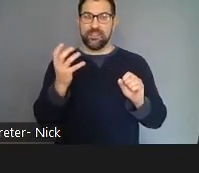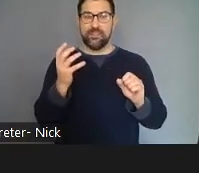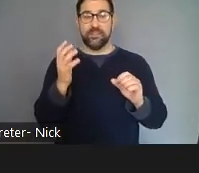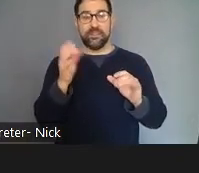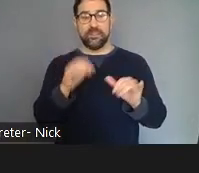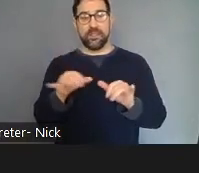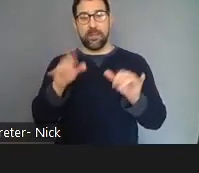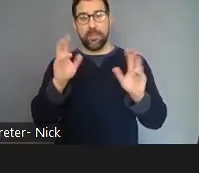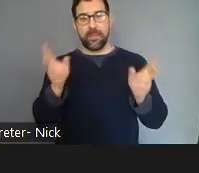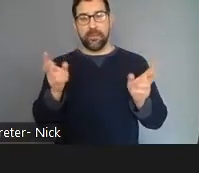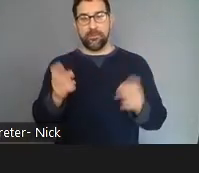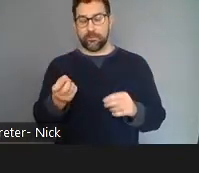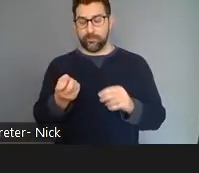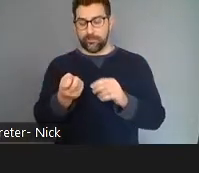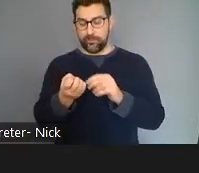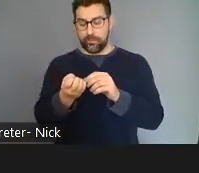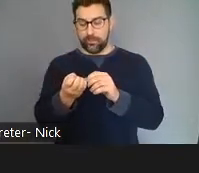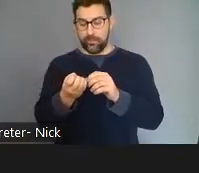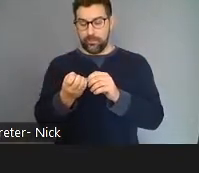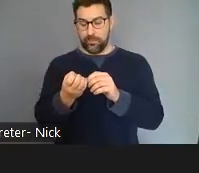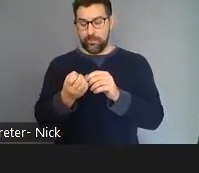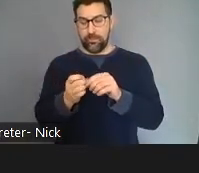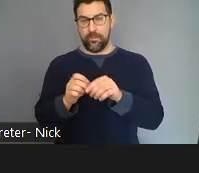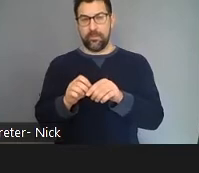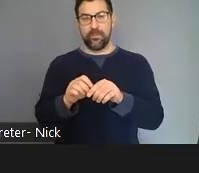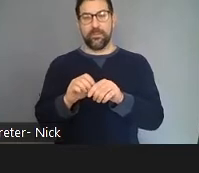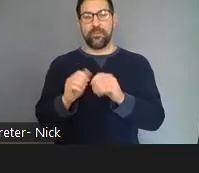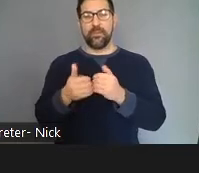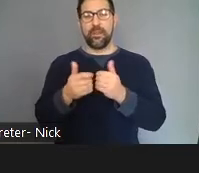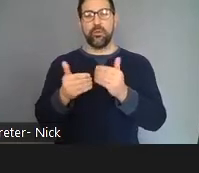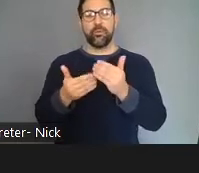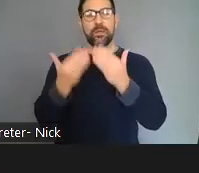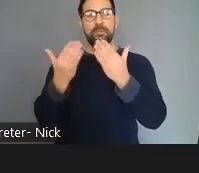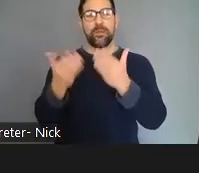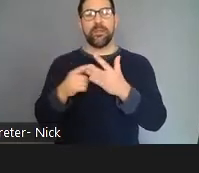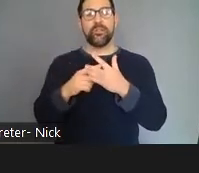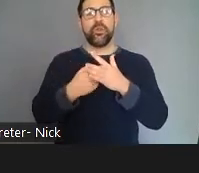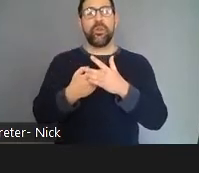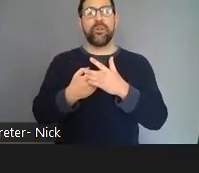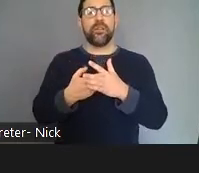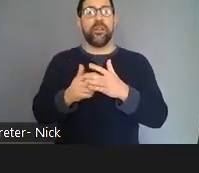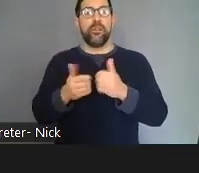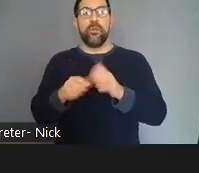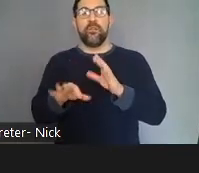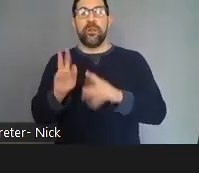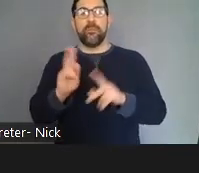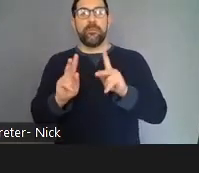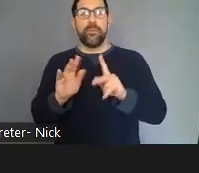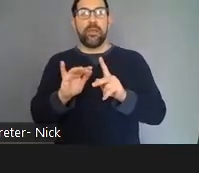theme. So where or how do you recommend they start, and how do they find people like you in their